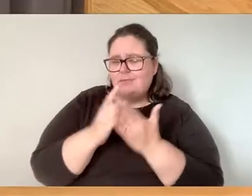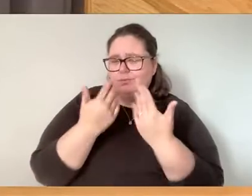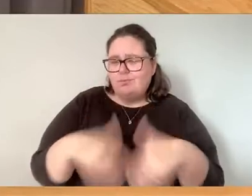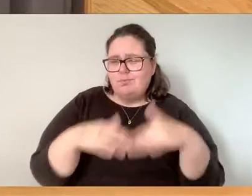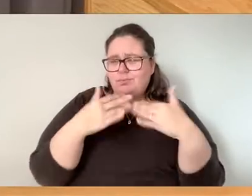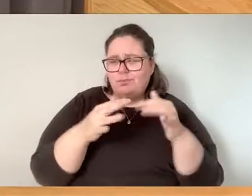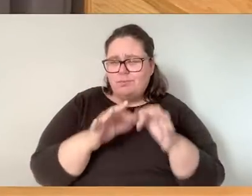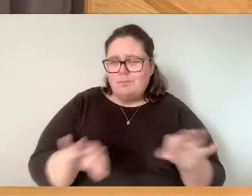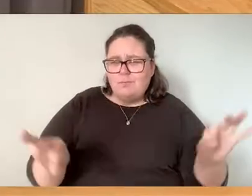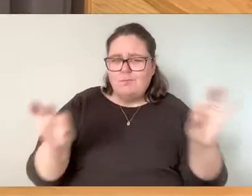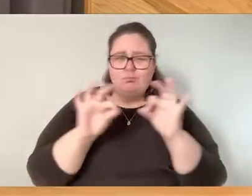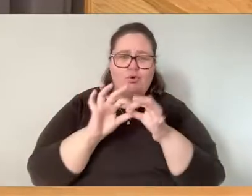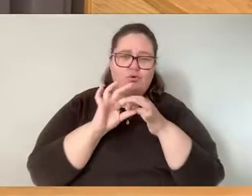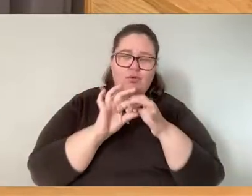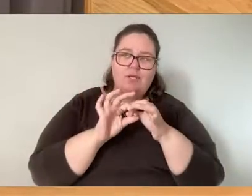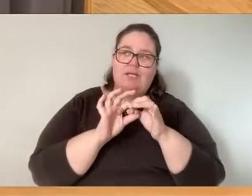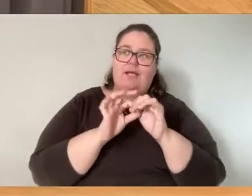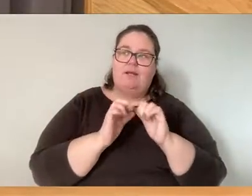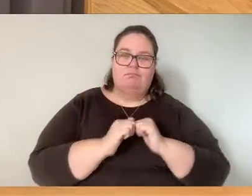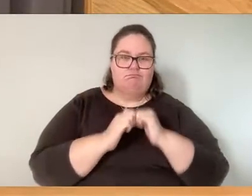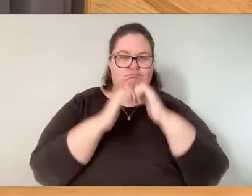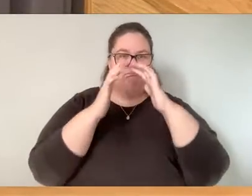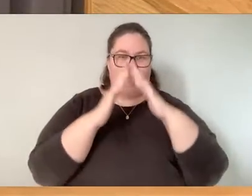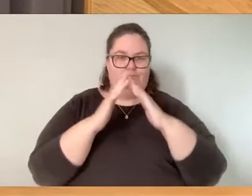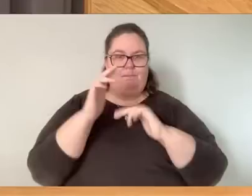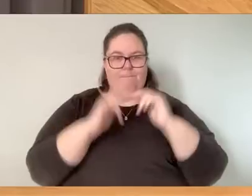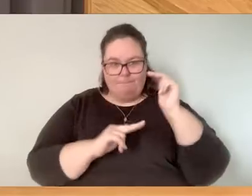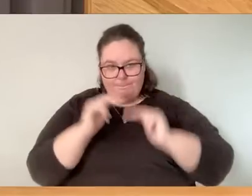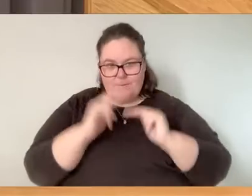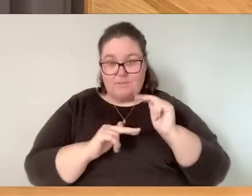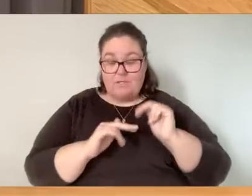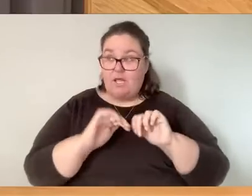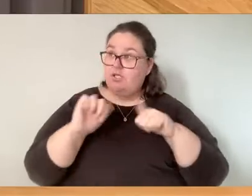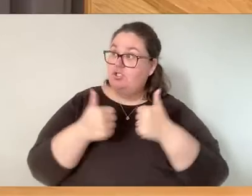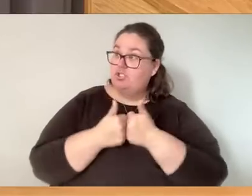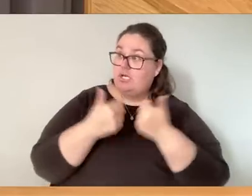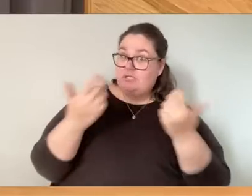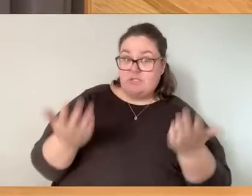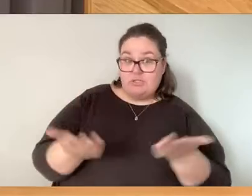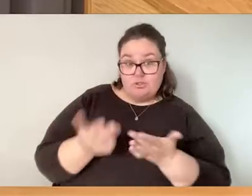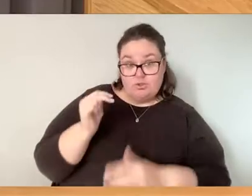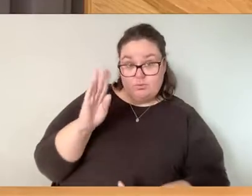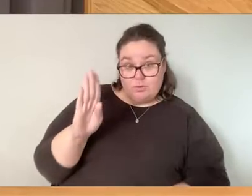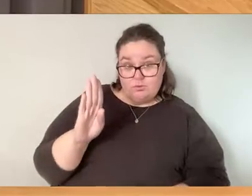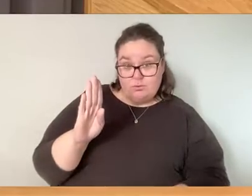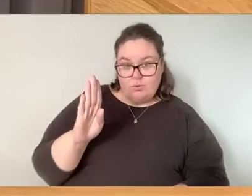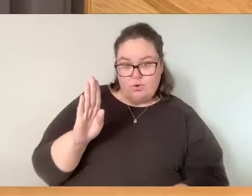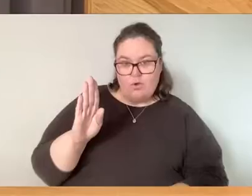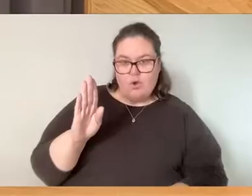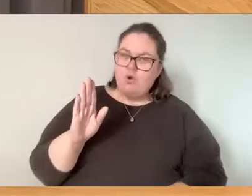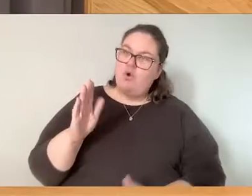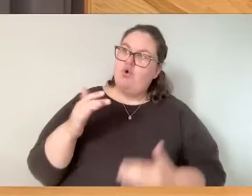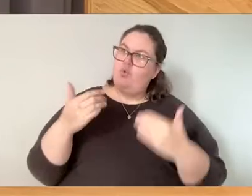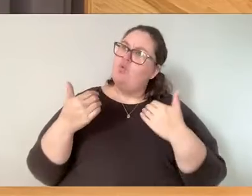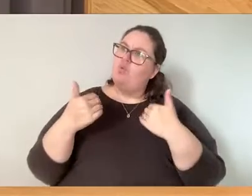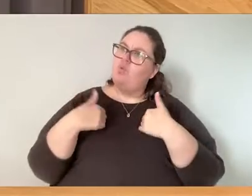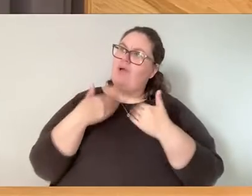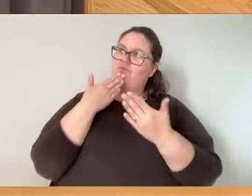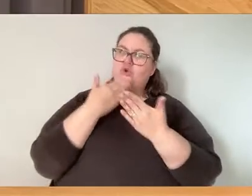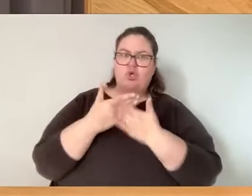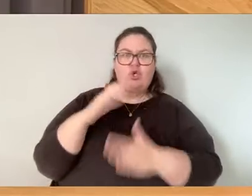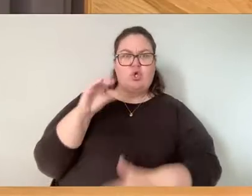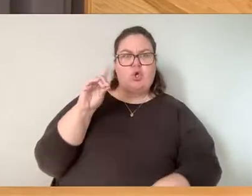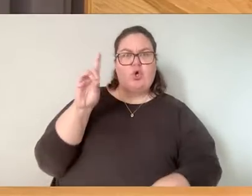built environment. And the challenge we experience in New Brunswick, we actually have a really good barrier-free regulation building code in New Brunswick